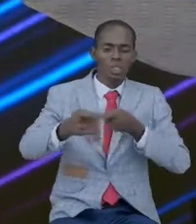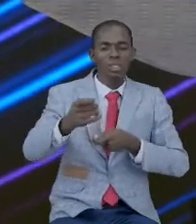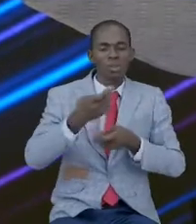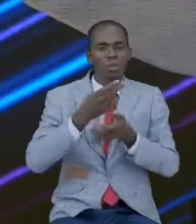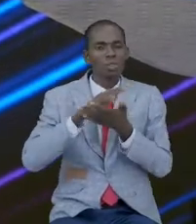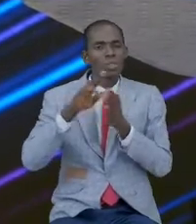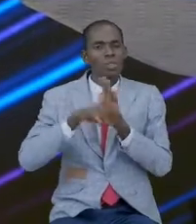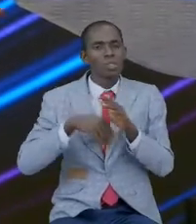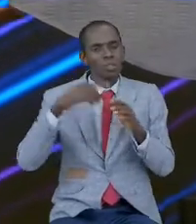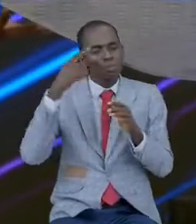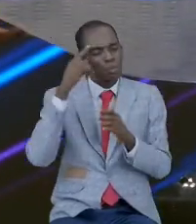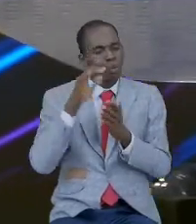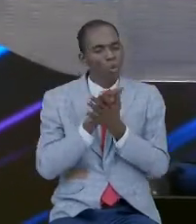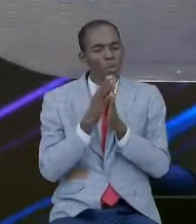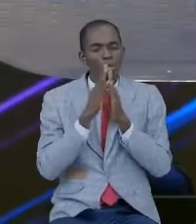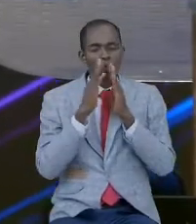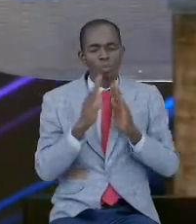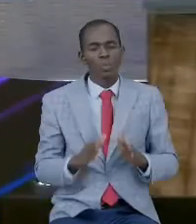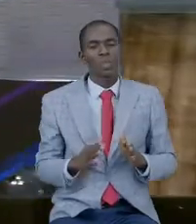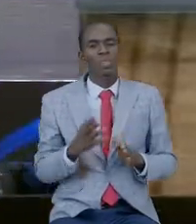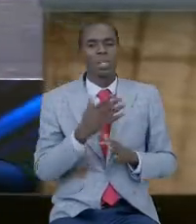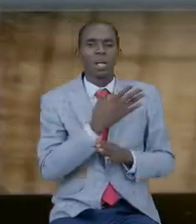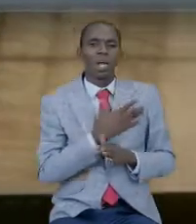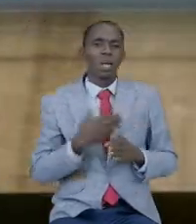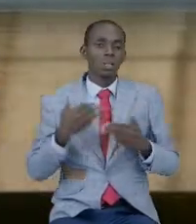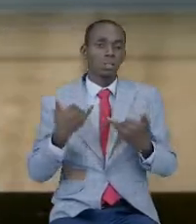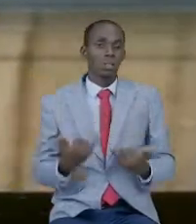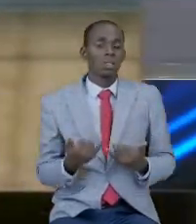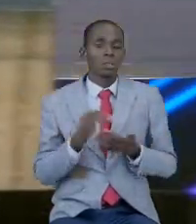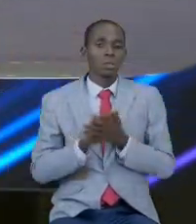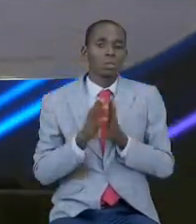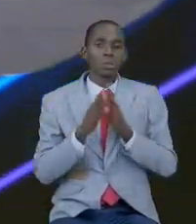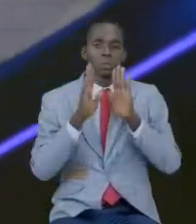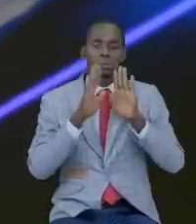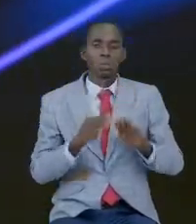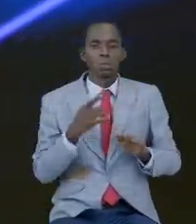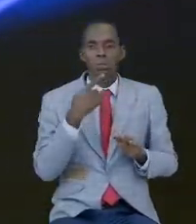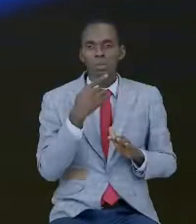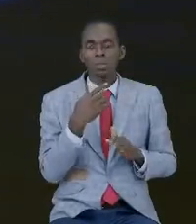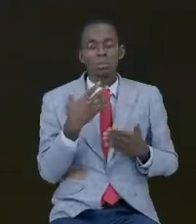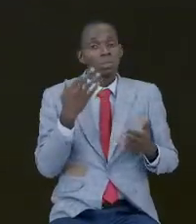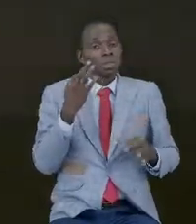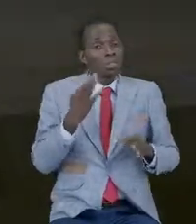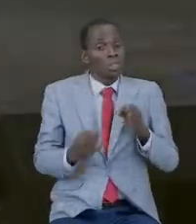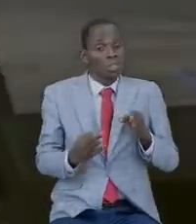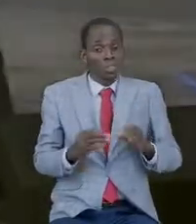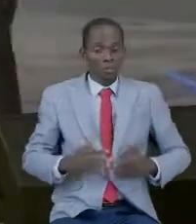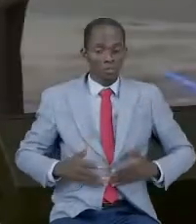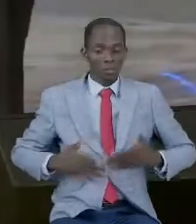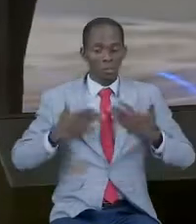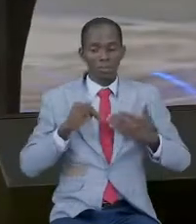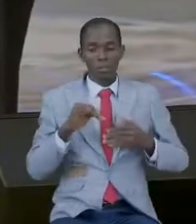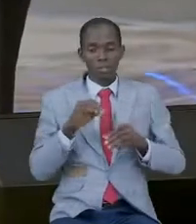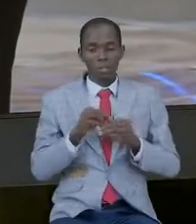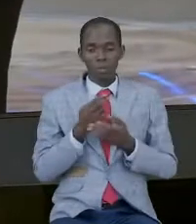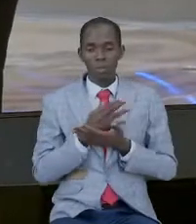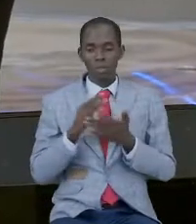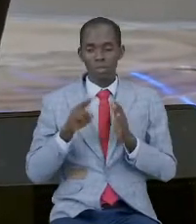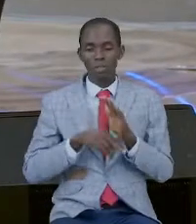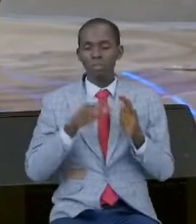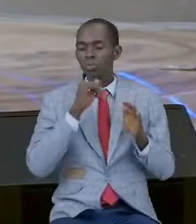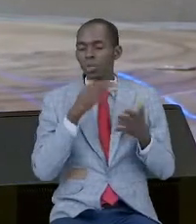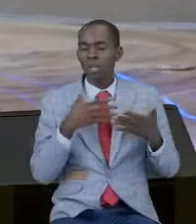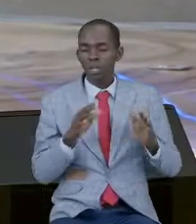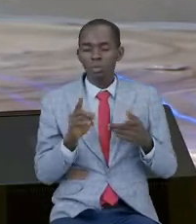with holiness and say, okay, if living in holiness does not allow me to have peace, I drop